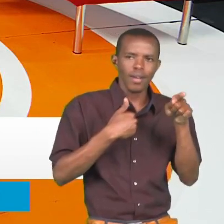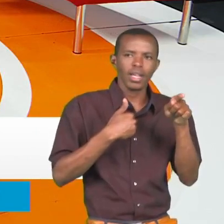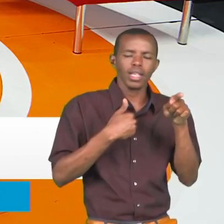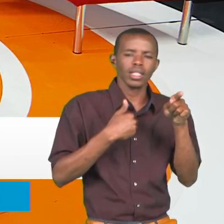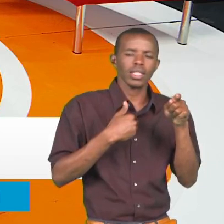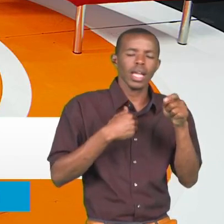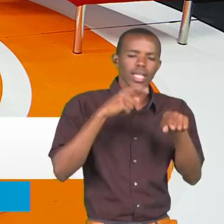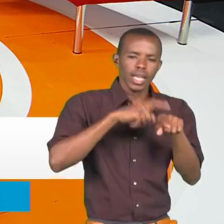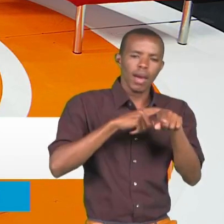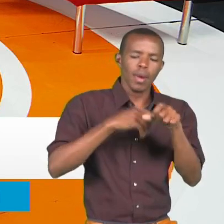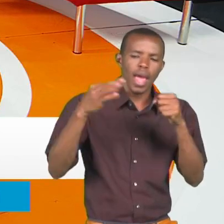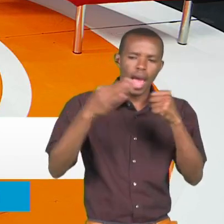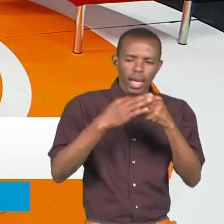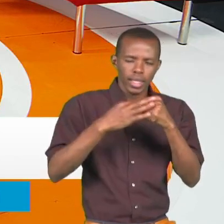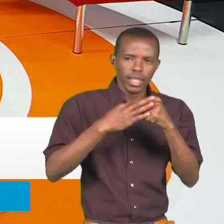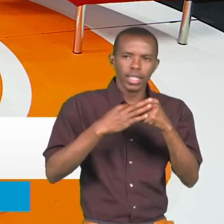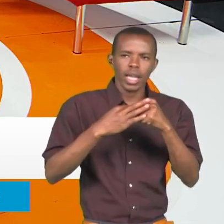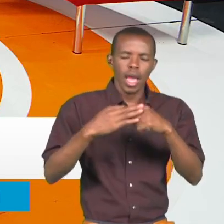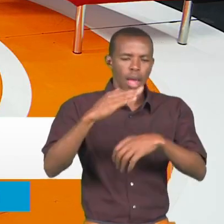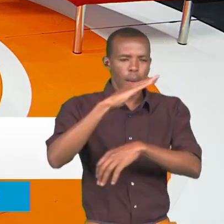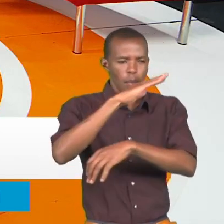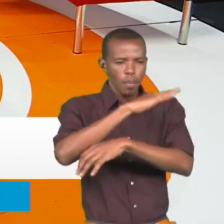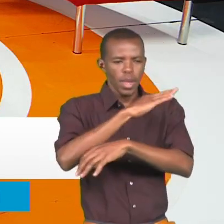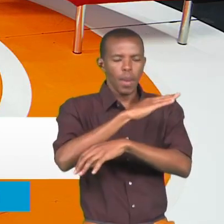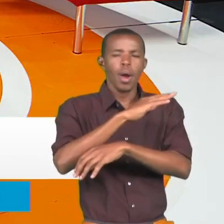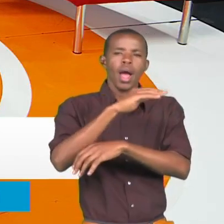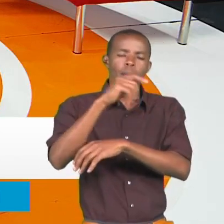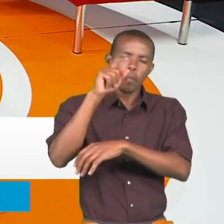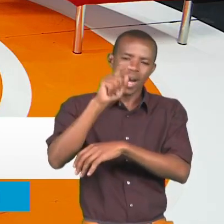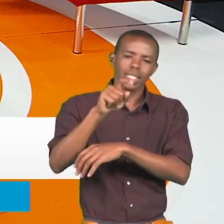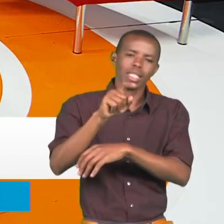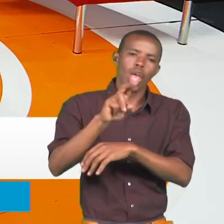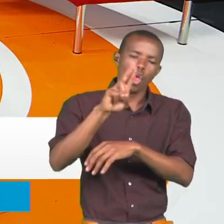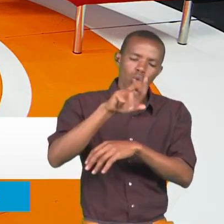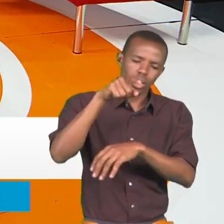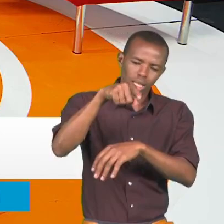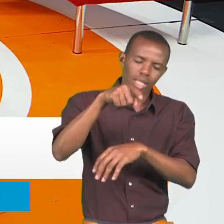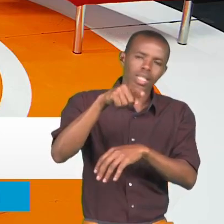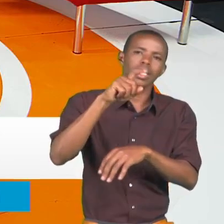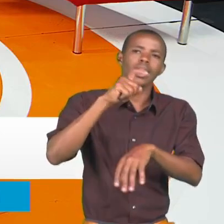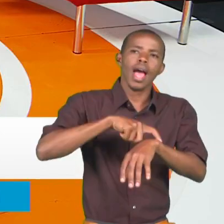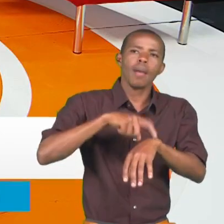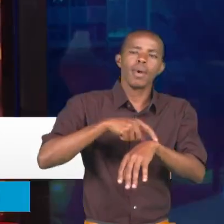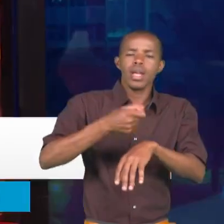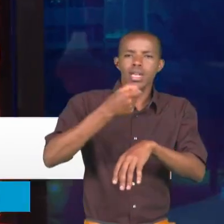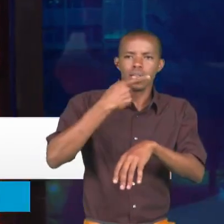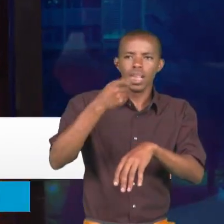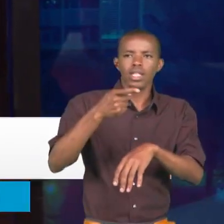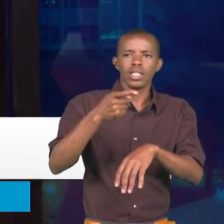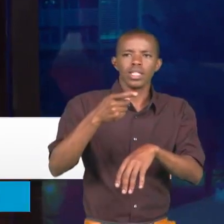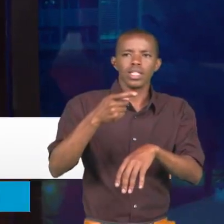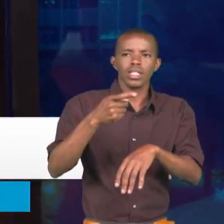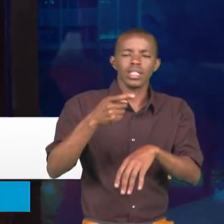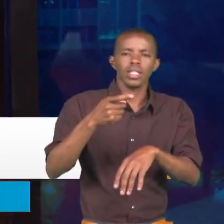8 p.m., you'll take it at that time every day. Okay. So because actually that drug has an half-life. So